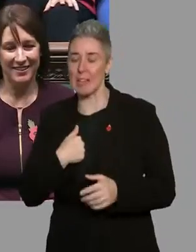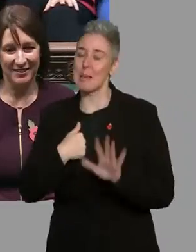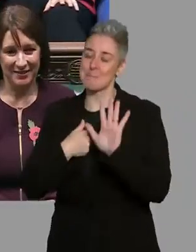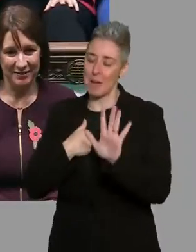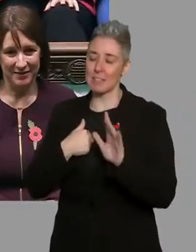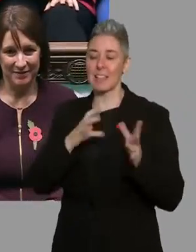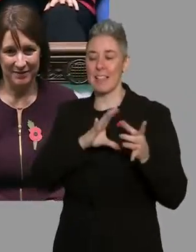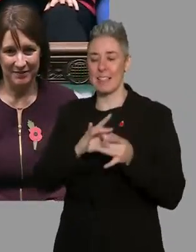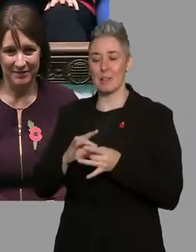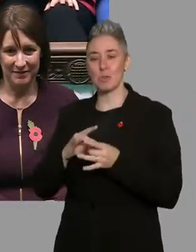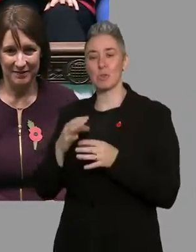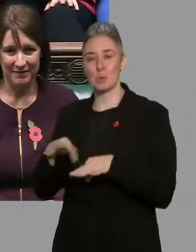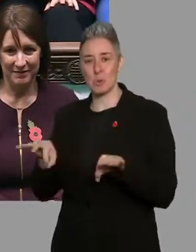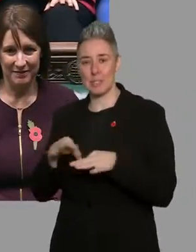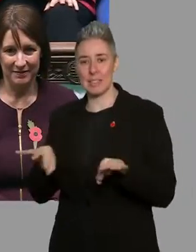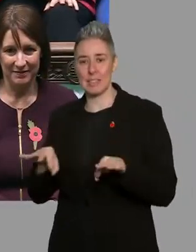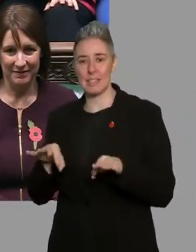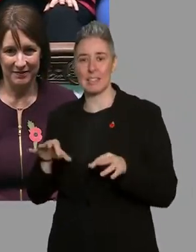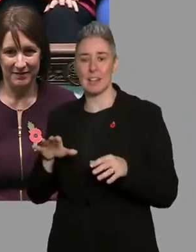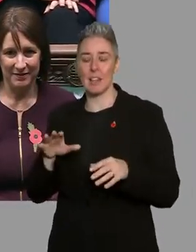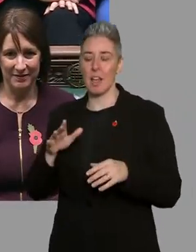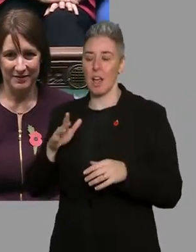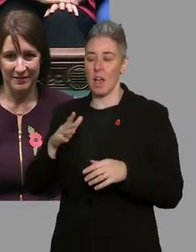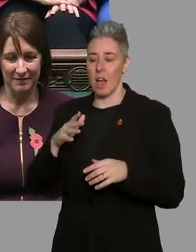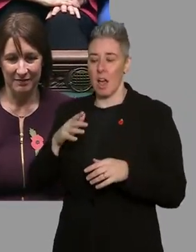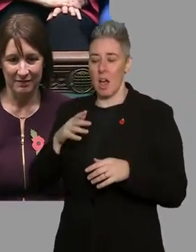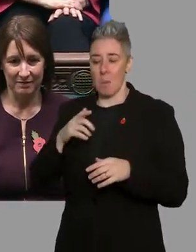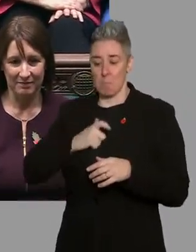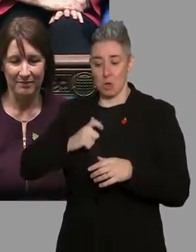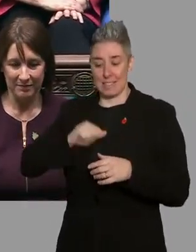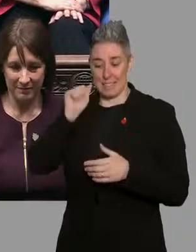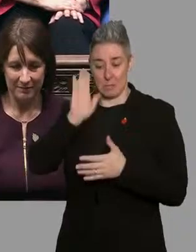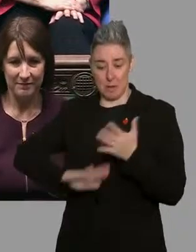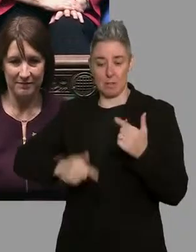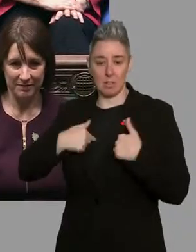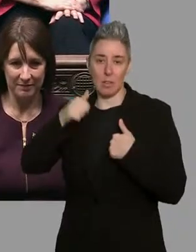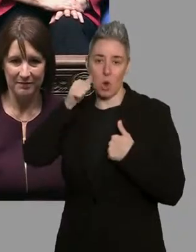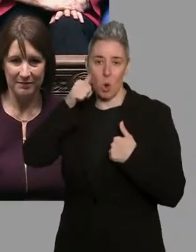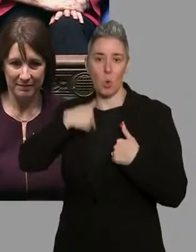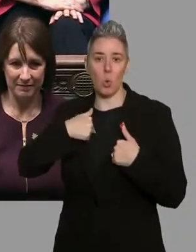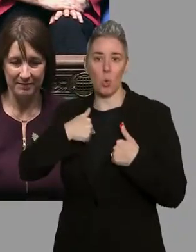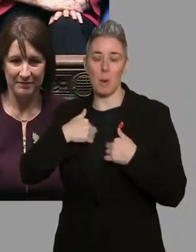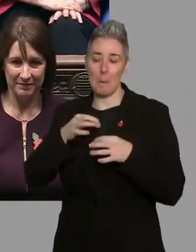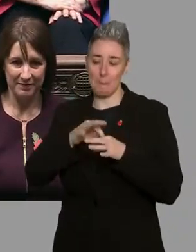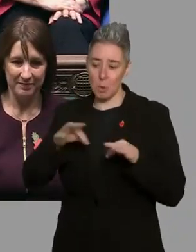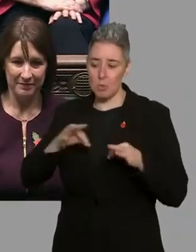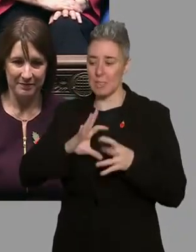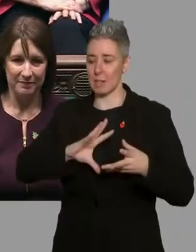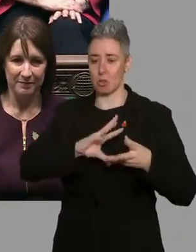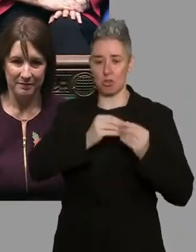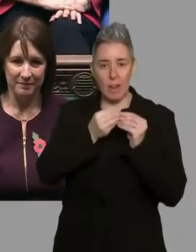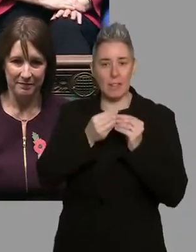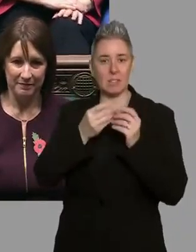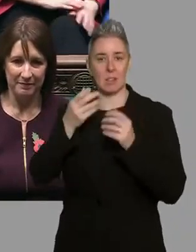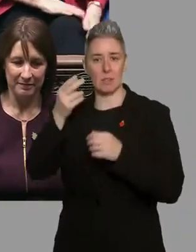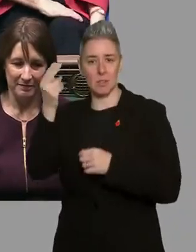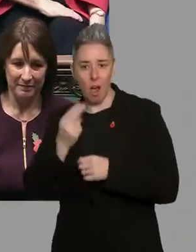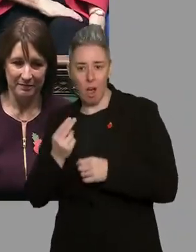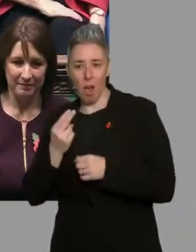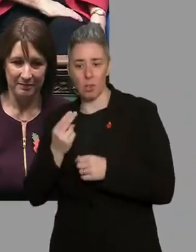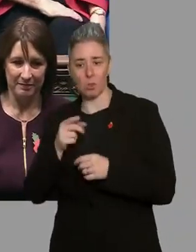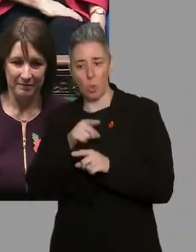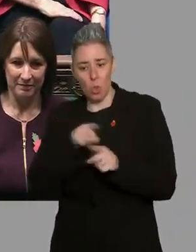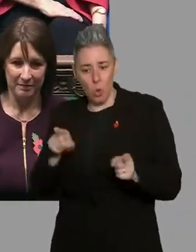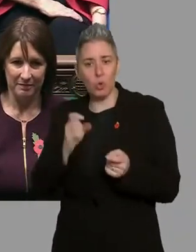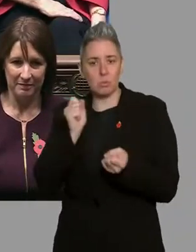is music, the creatives and art are really important for children and young people in terms of the pleasure it